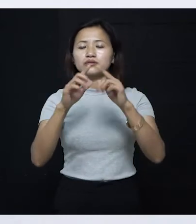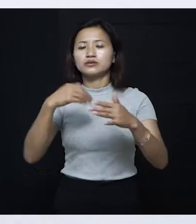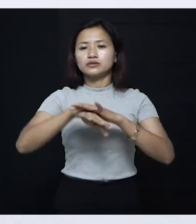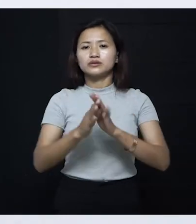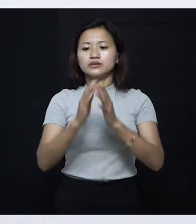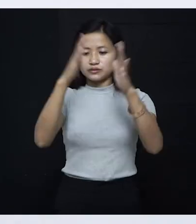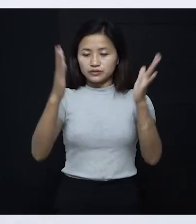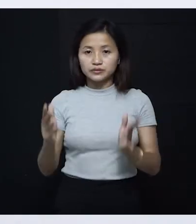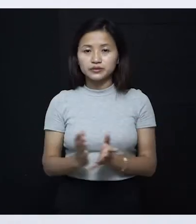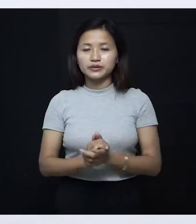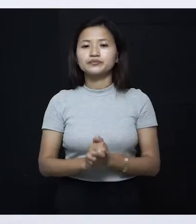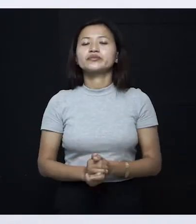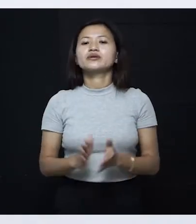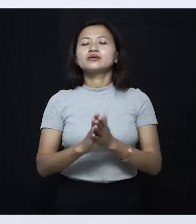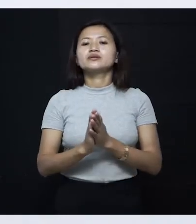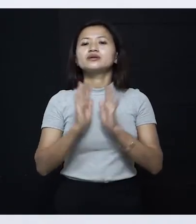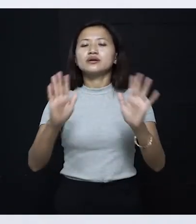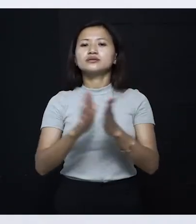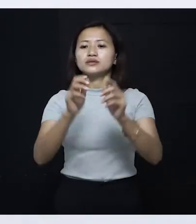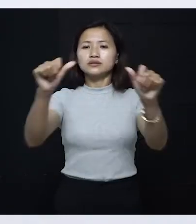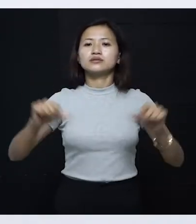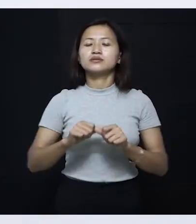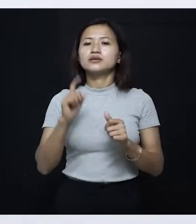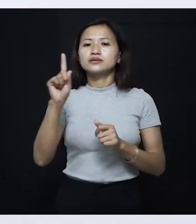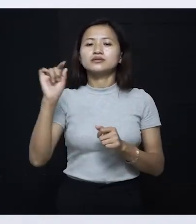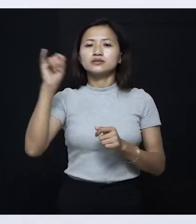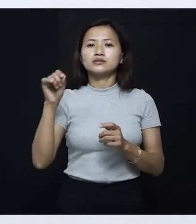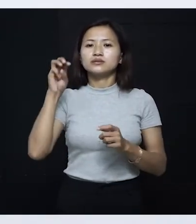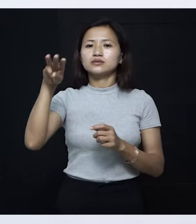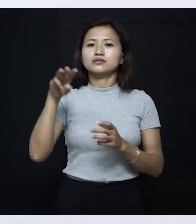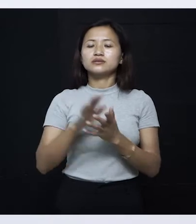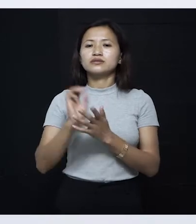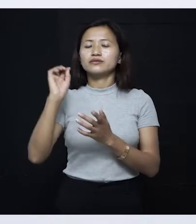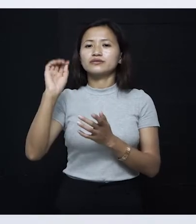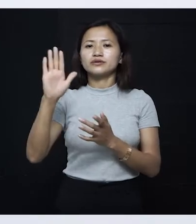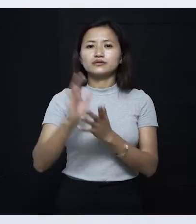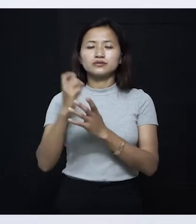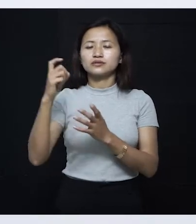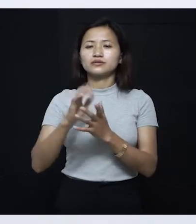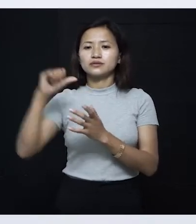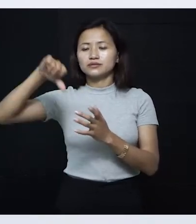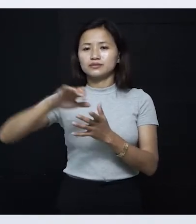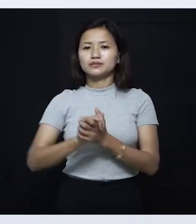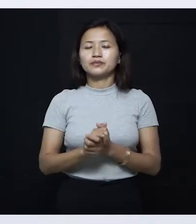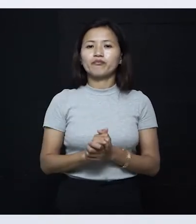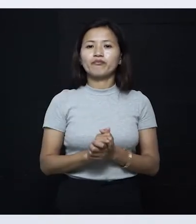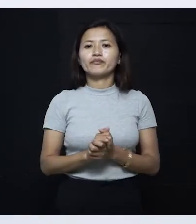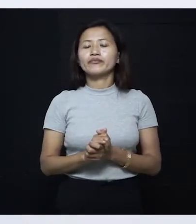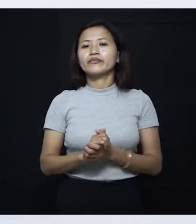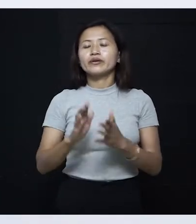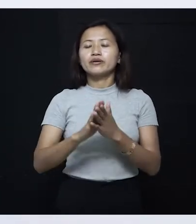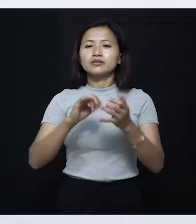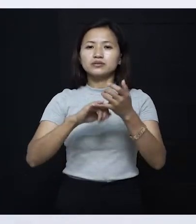shape. Then it has an area of 16,000, isn't it? 579